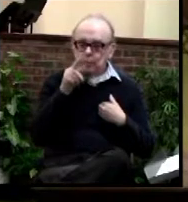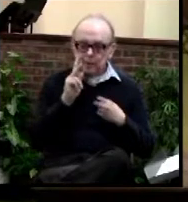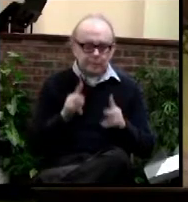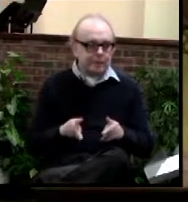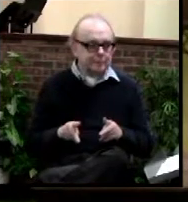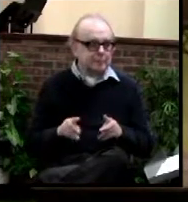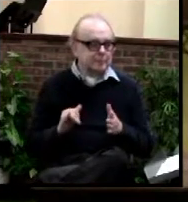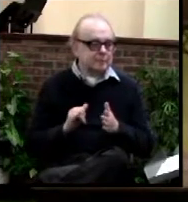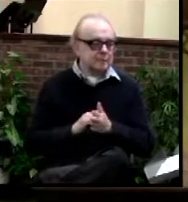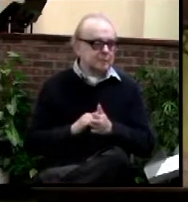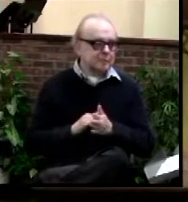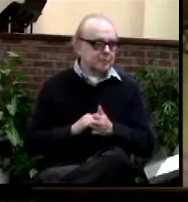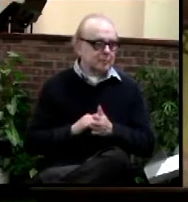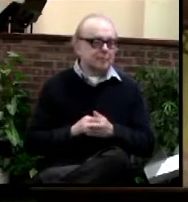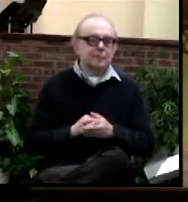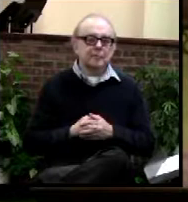And that was the rich young ruler.